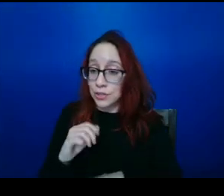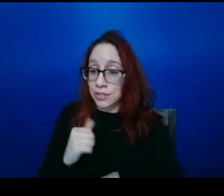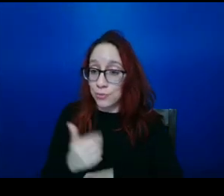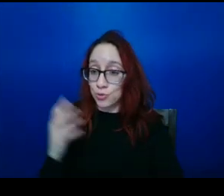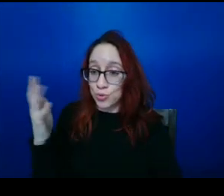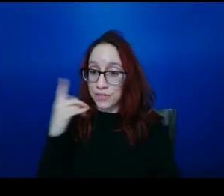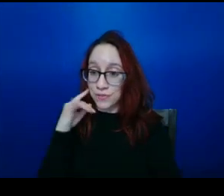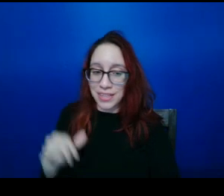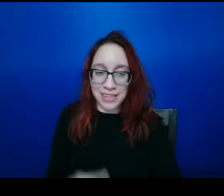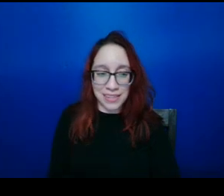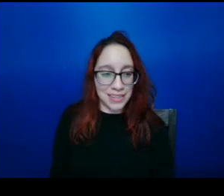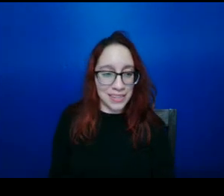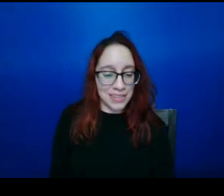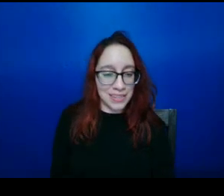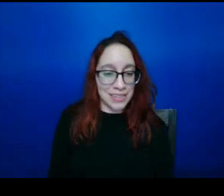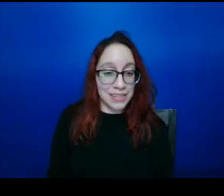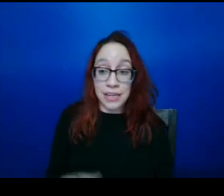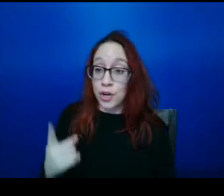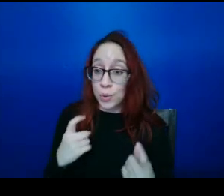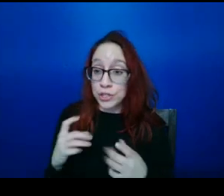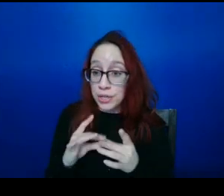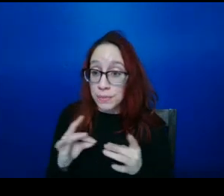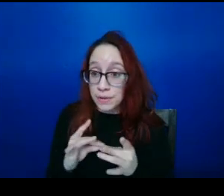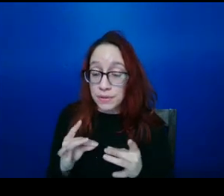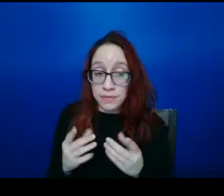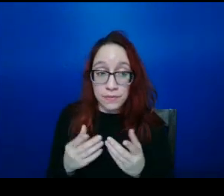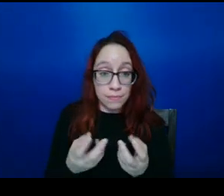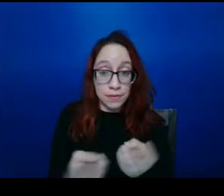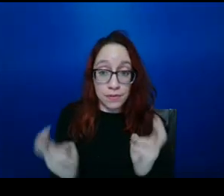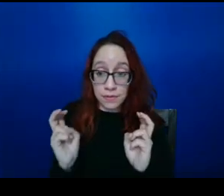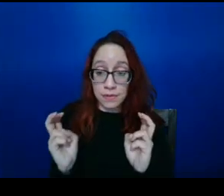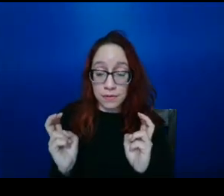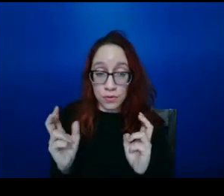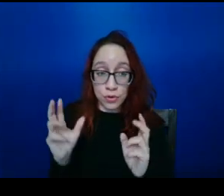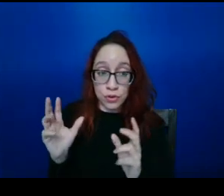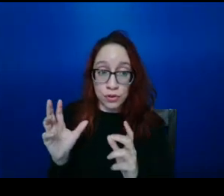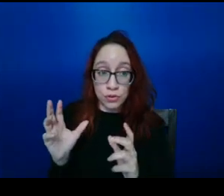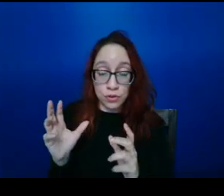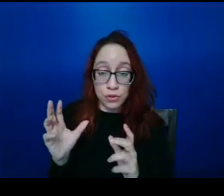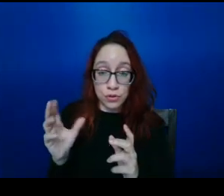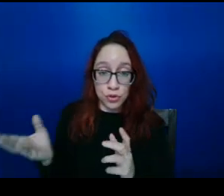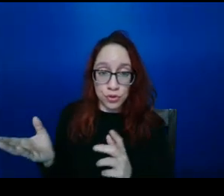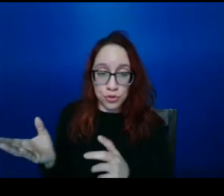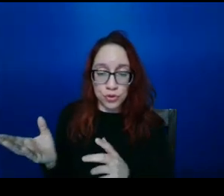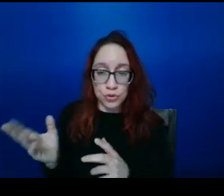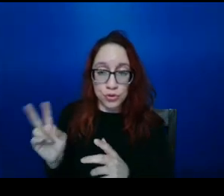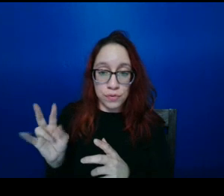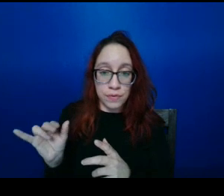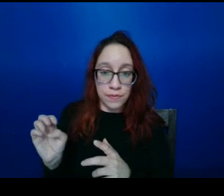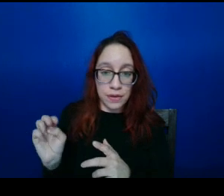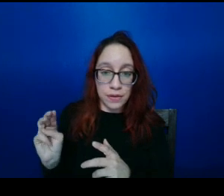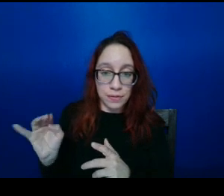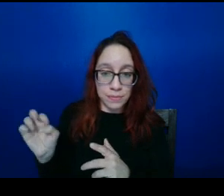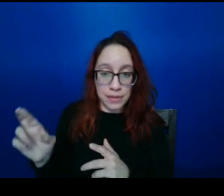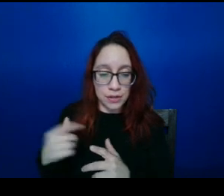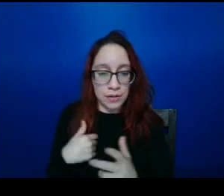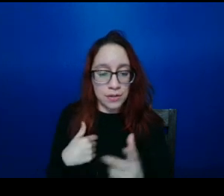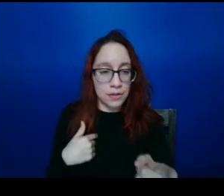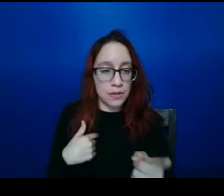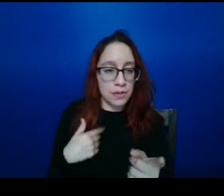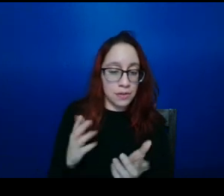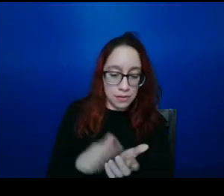for that. Any other questions or comments from my colleagues to council? Vice Mayor? Just wanted to